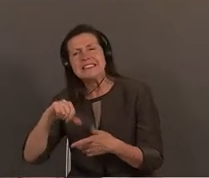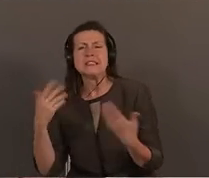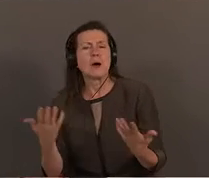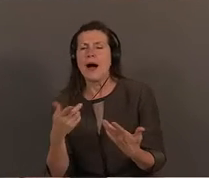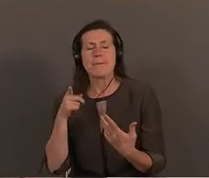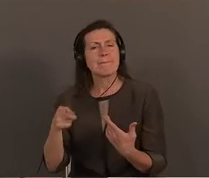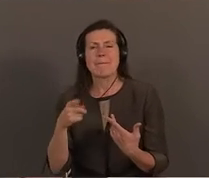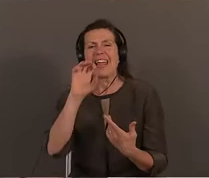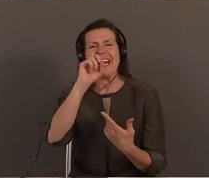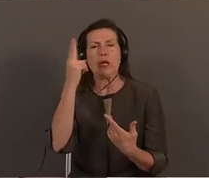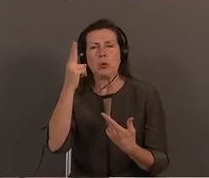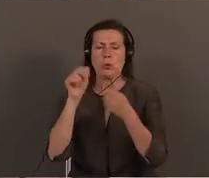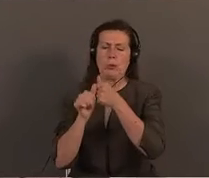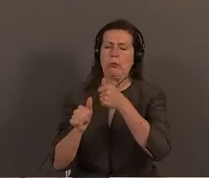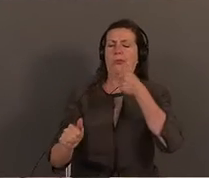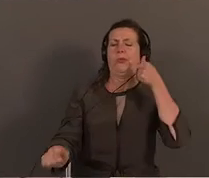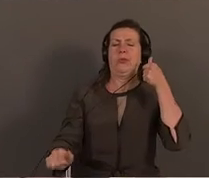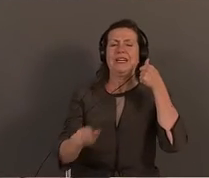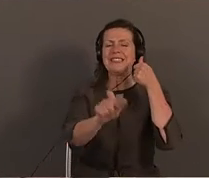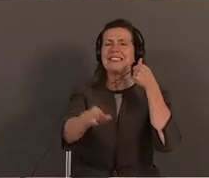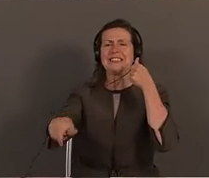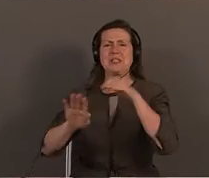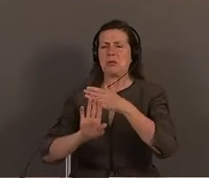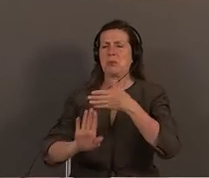enough to the citizens, doesn't